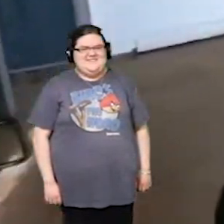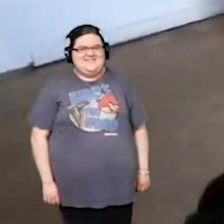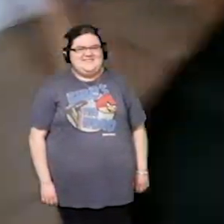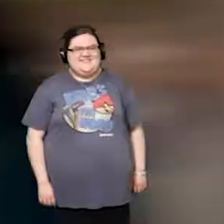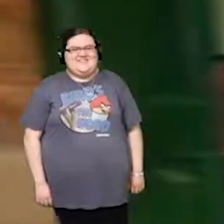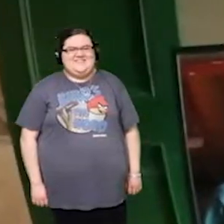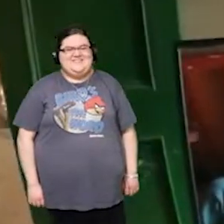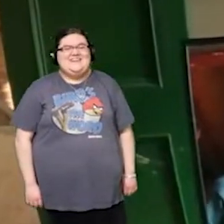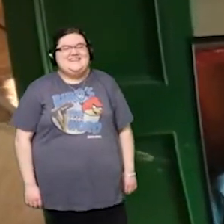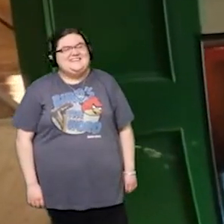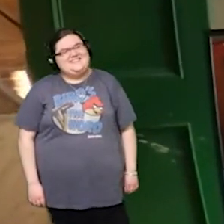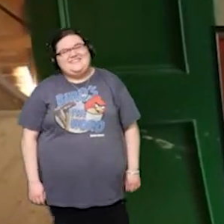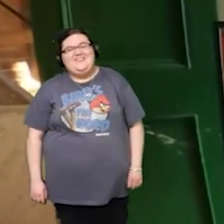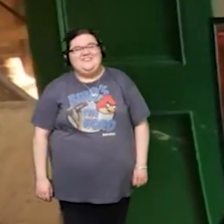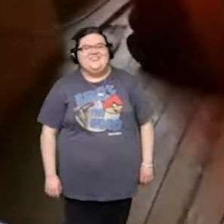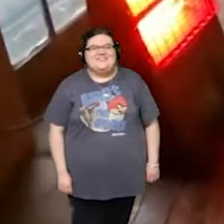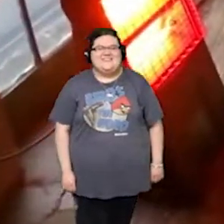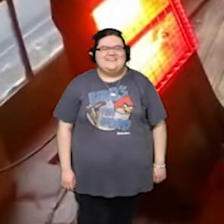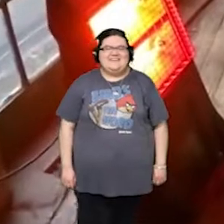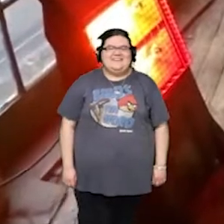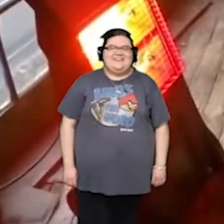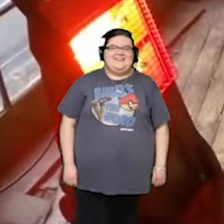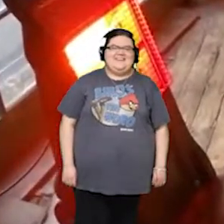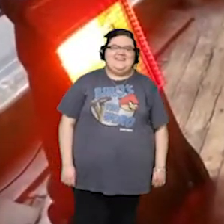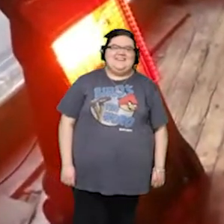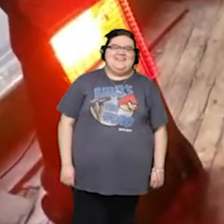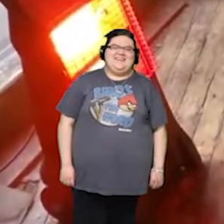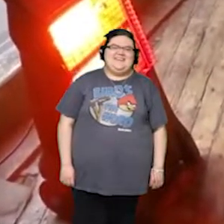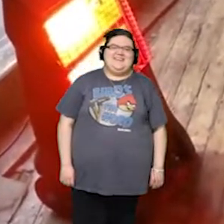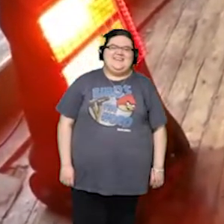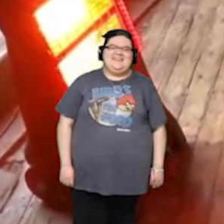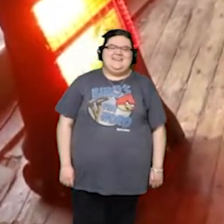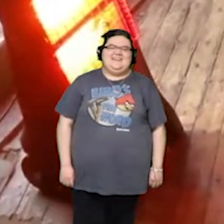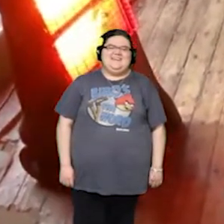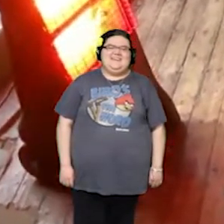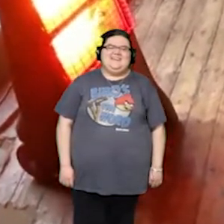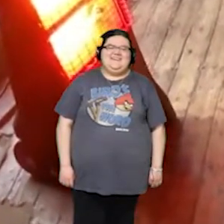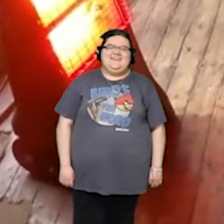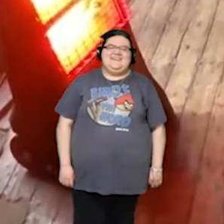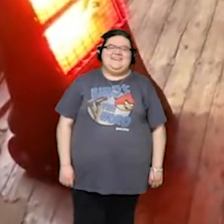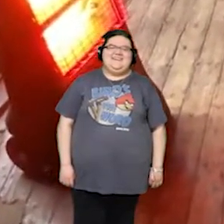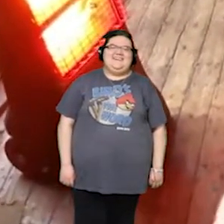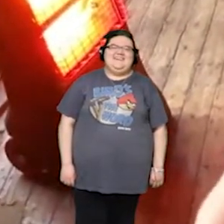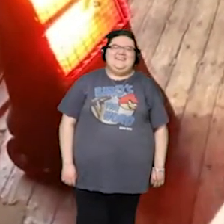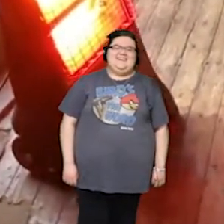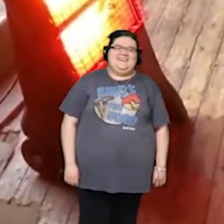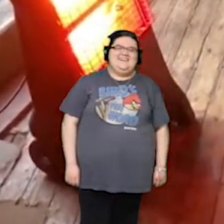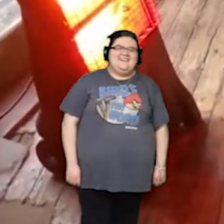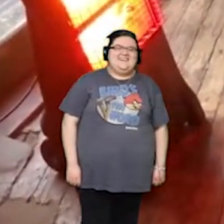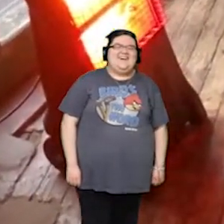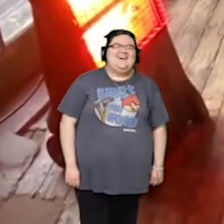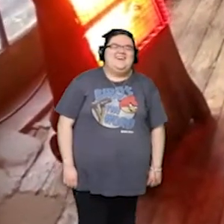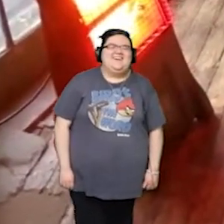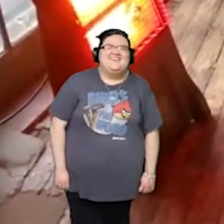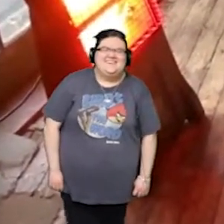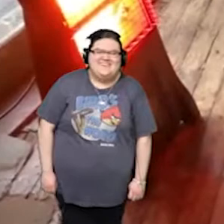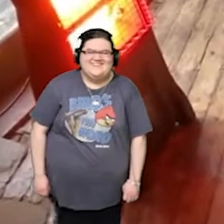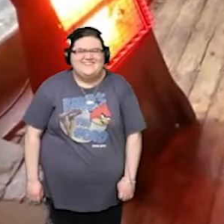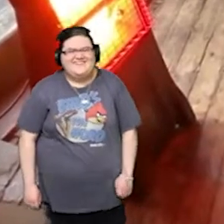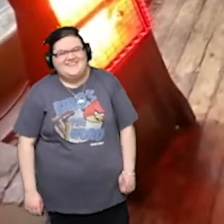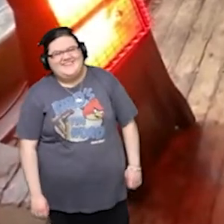with a bicycle. So I've managed to get a hair company to sponsor my video. Oh, how have you managed that? How have I managed that? Congratulations. Well,